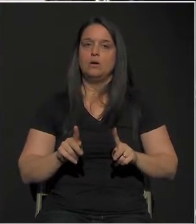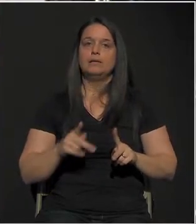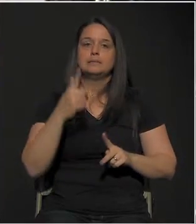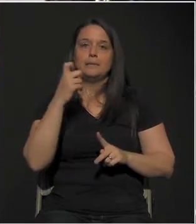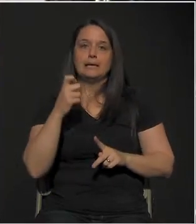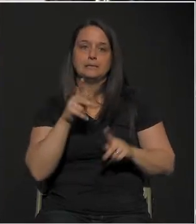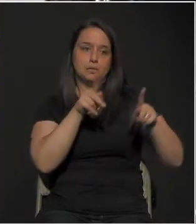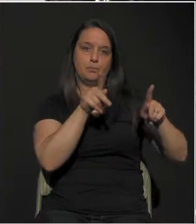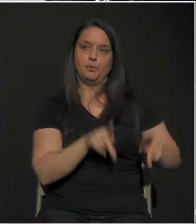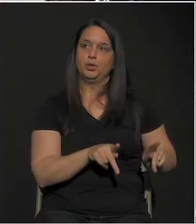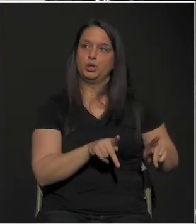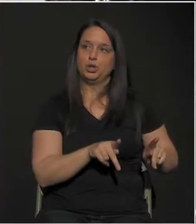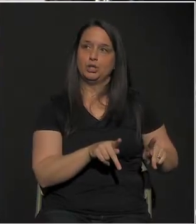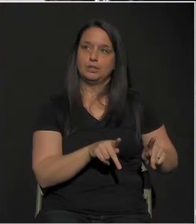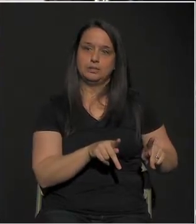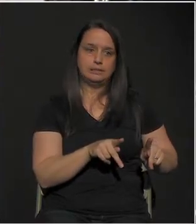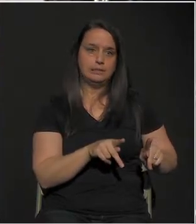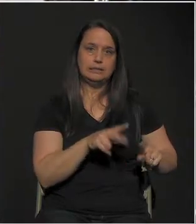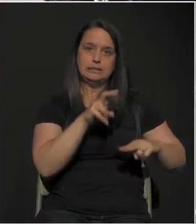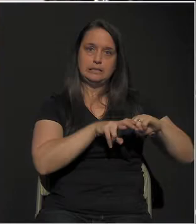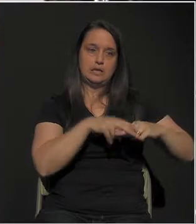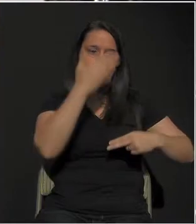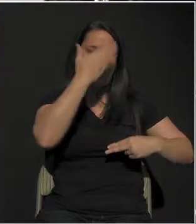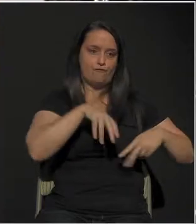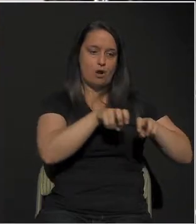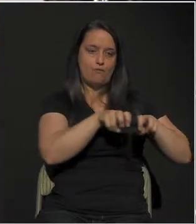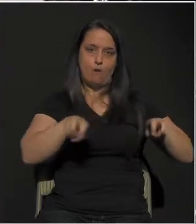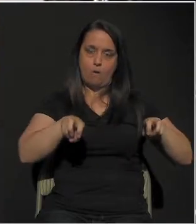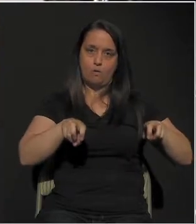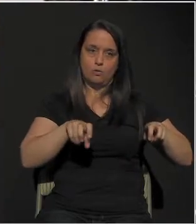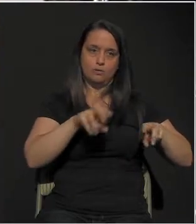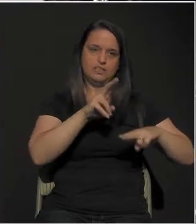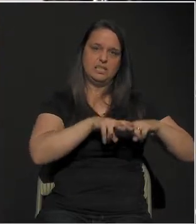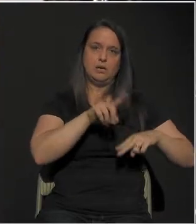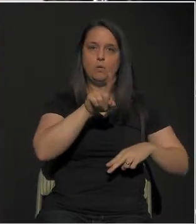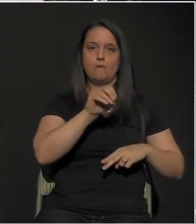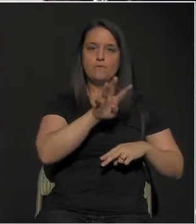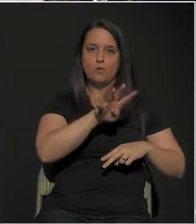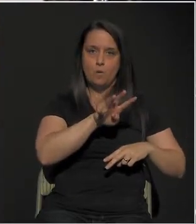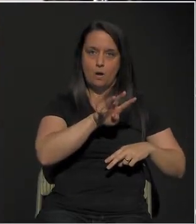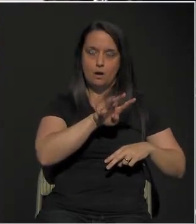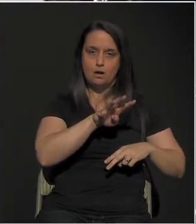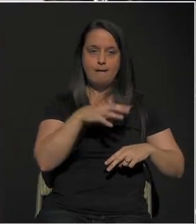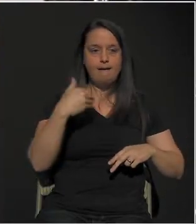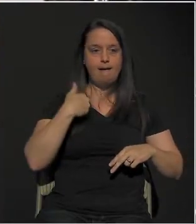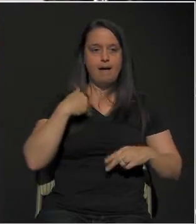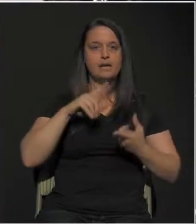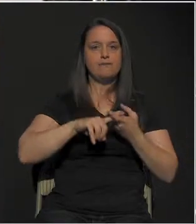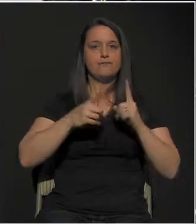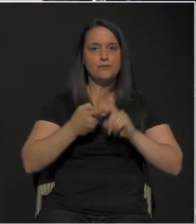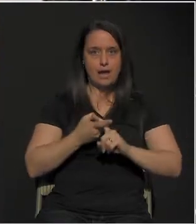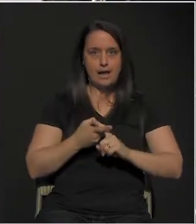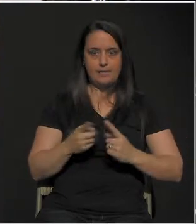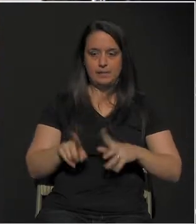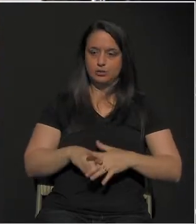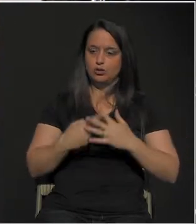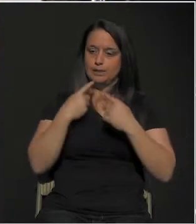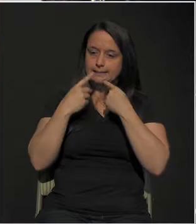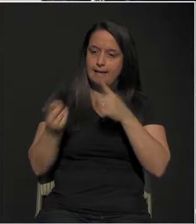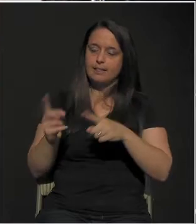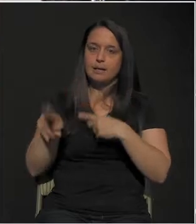person sitting right here on the front row in seat 104 had a friend that they started telling about